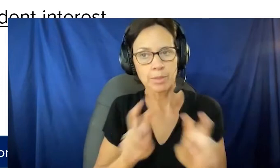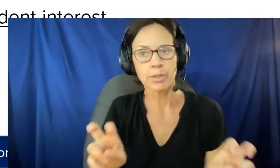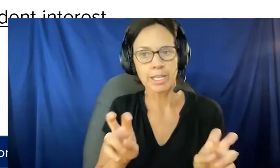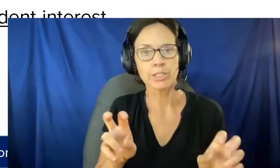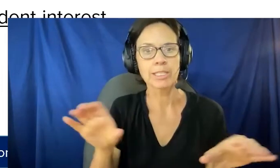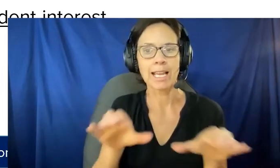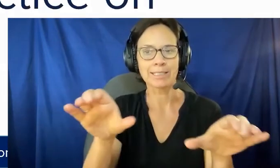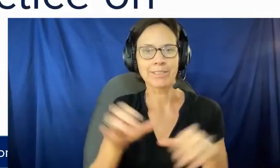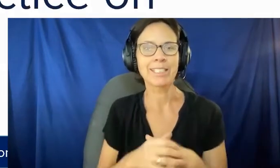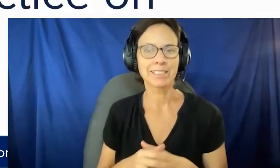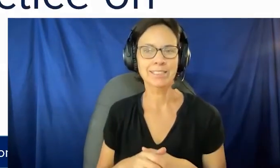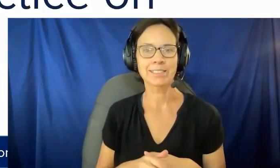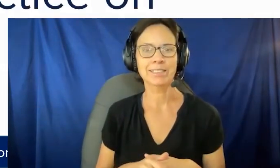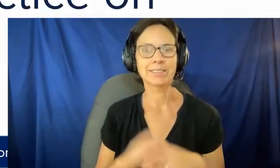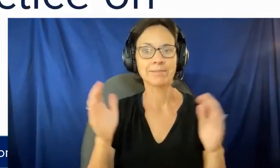Next.